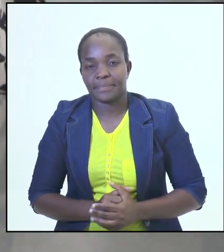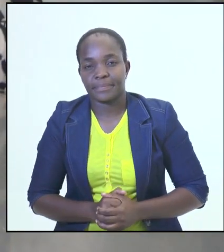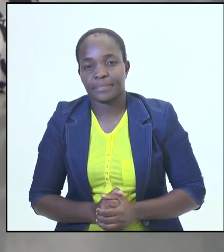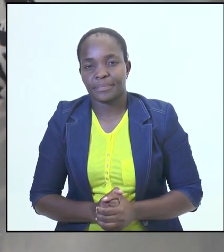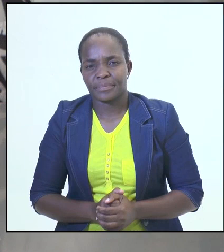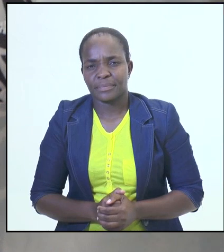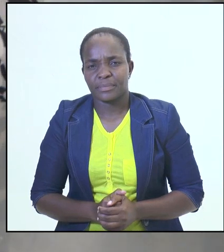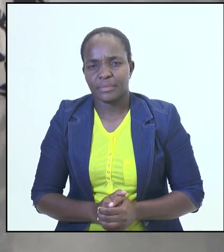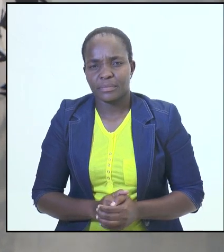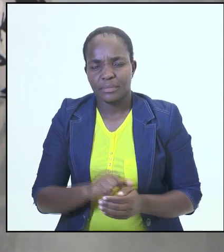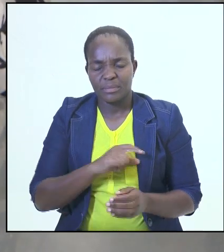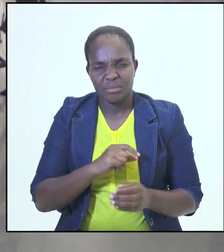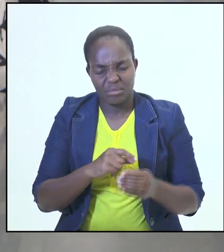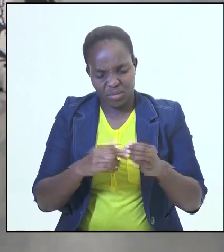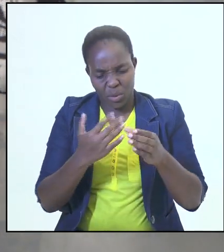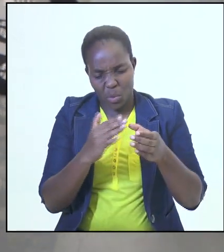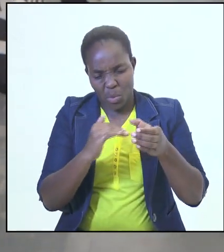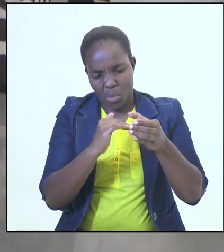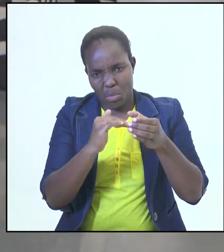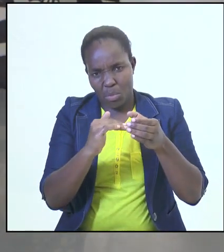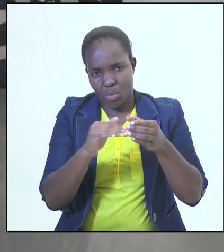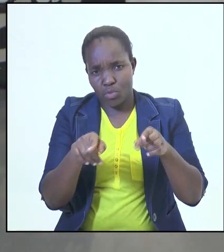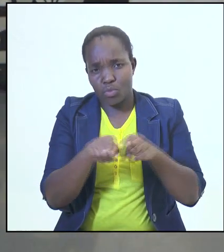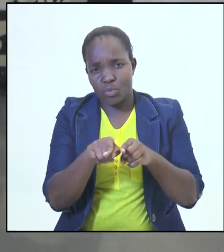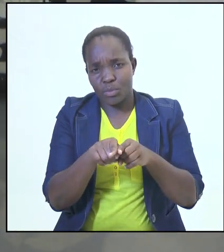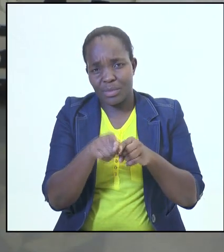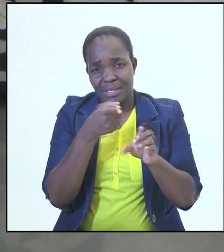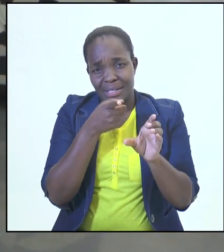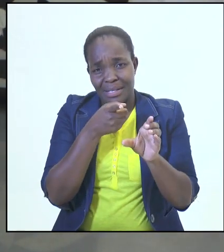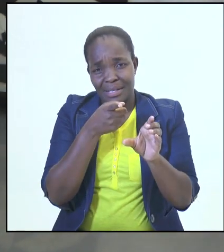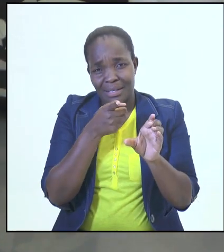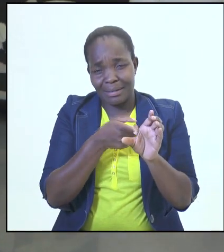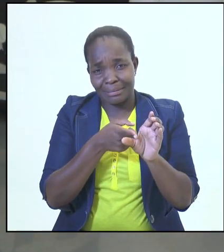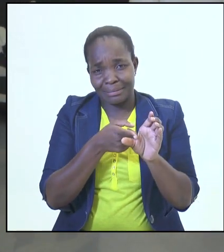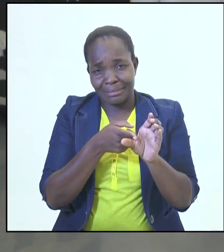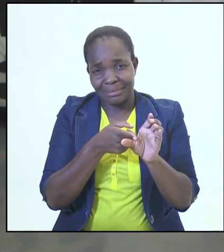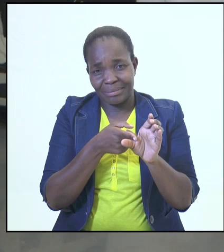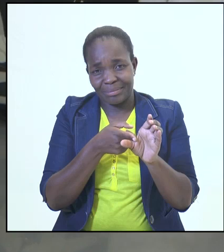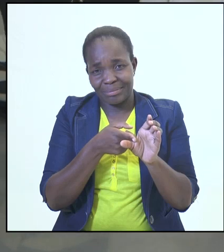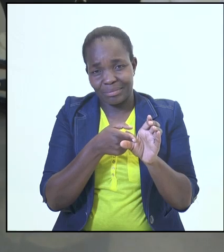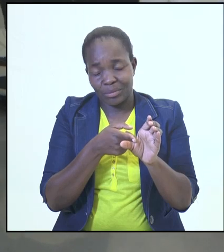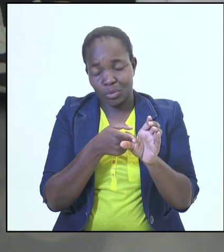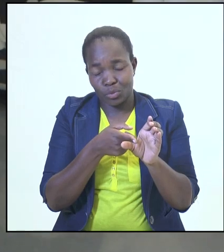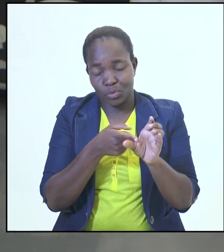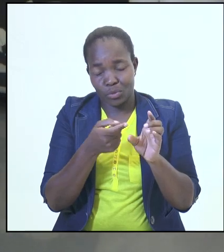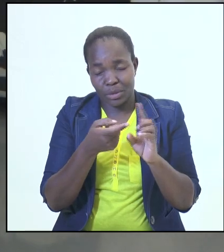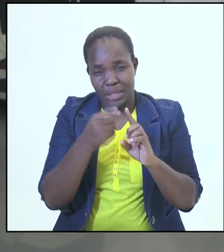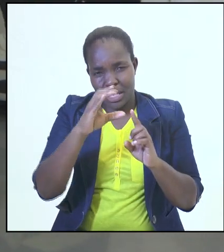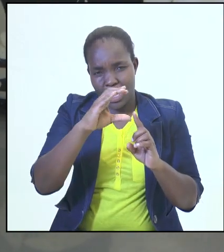The reason we do this is to make the alcohol decolor the leaf by removing the chlorophyll.